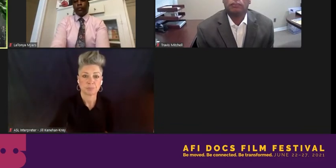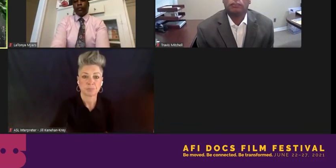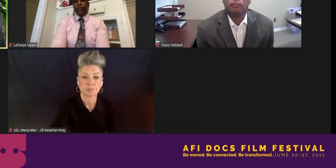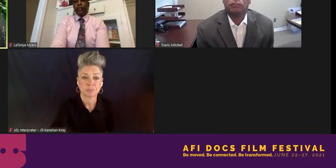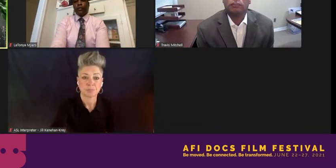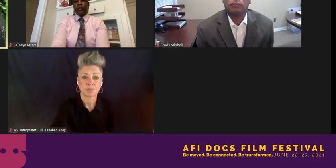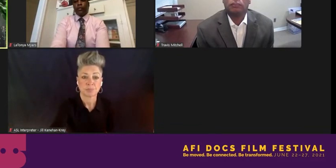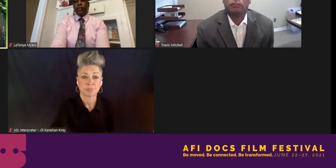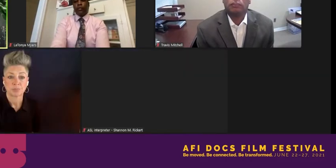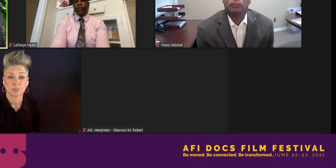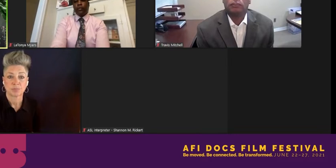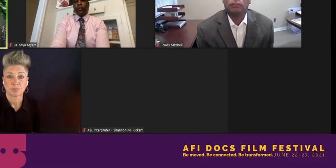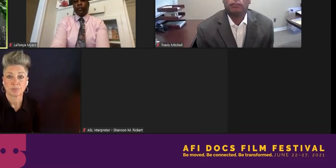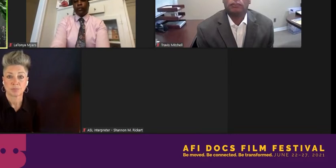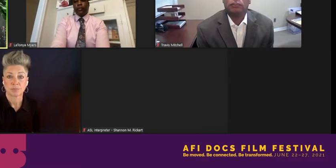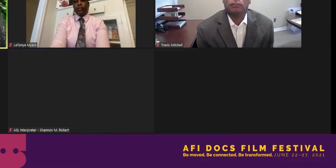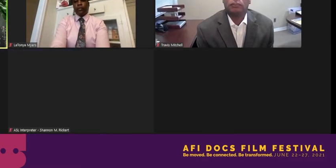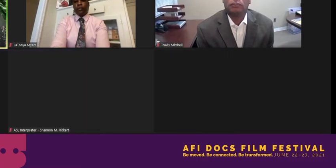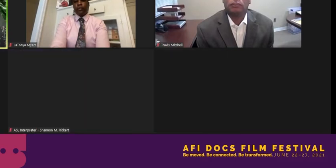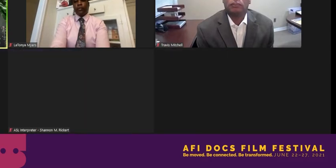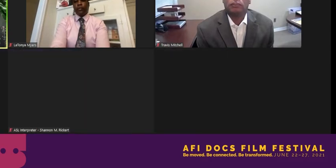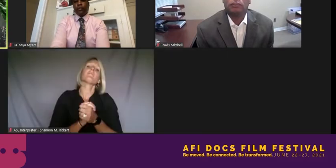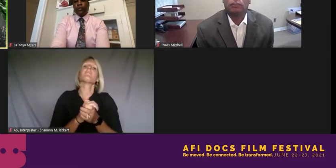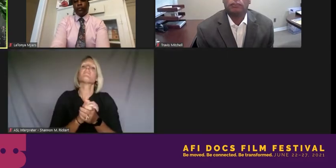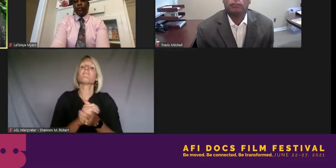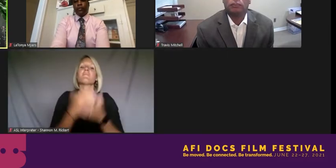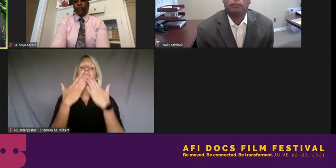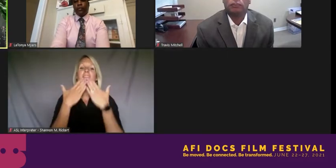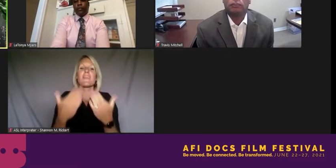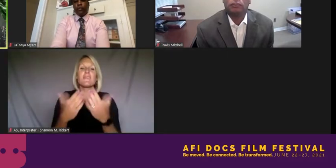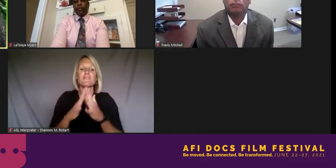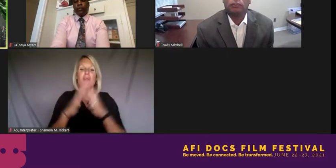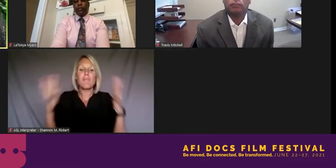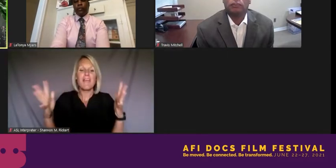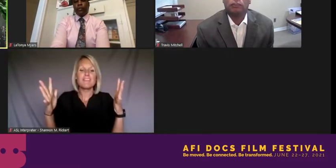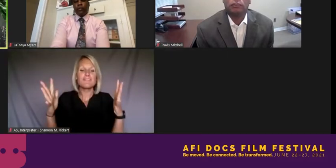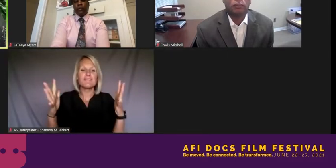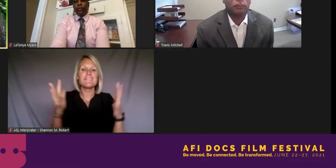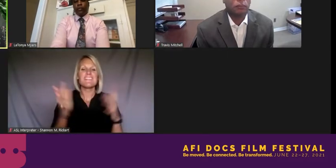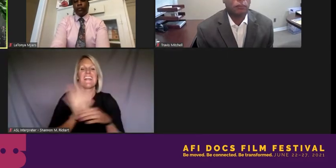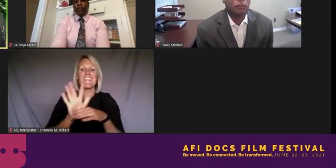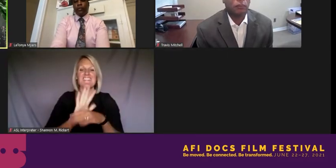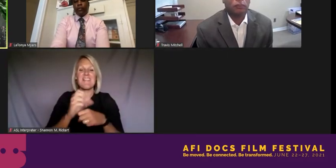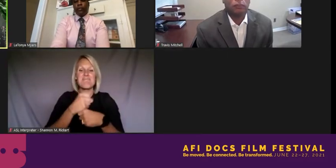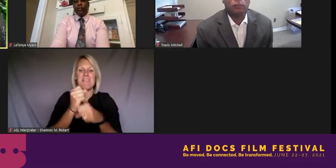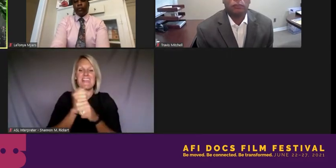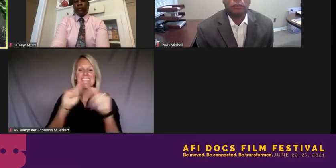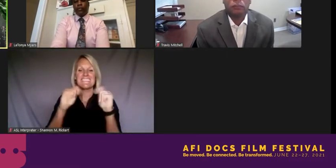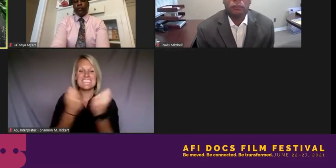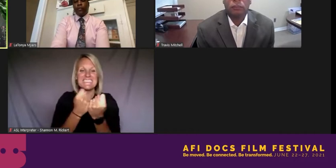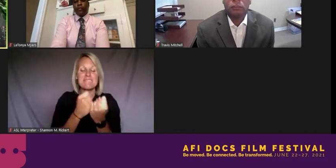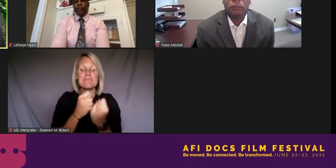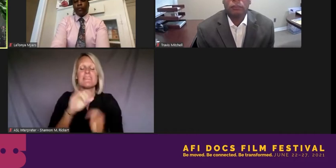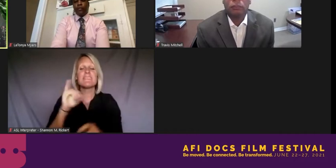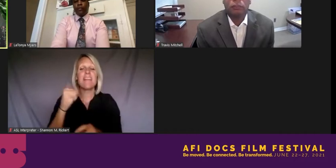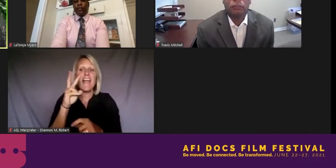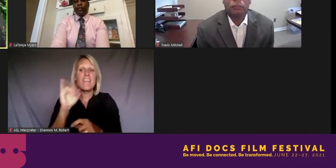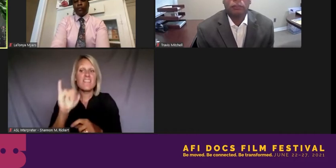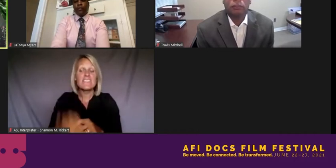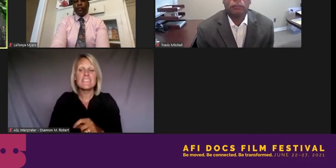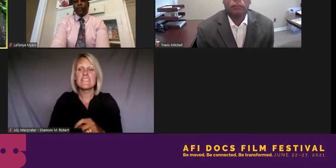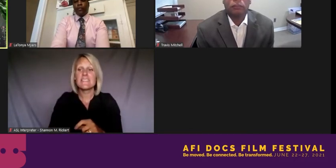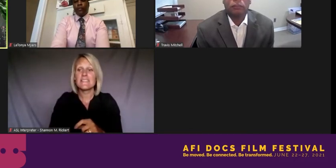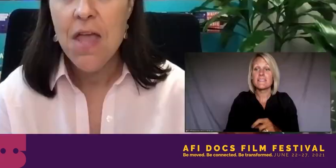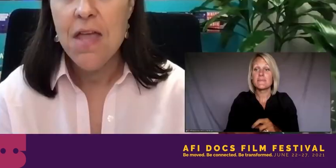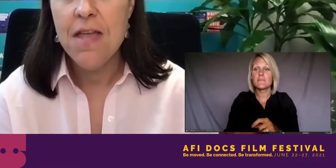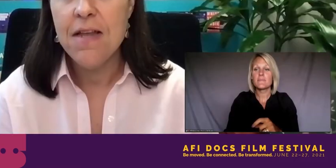Well, thank you so much to the filmmaking team, to Javi. I would just say that the work that the impact producers do that you